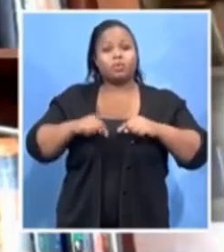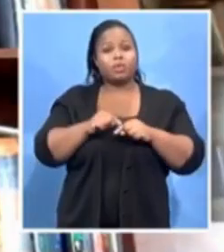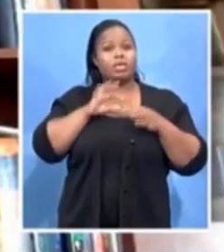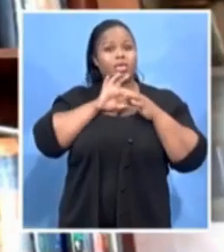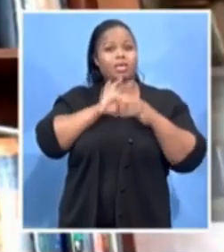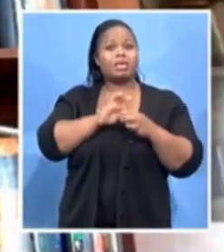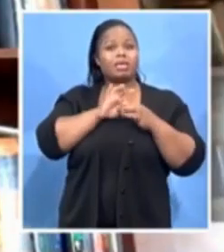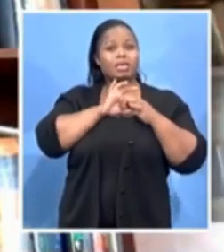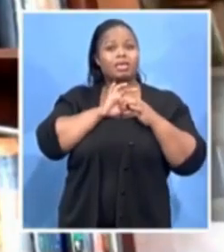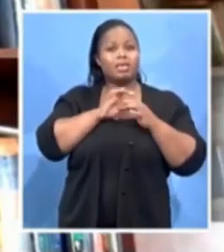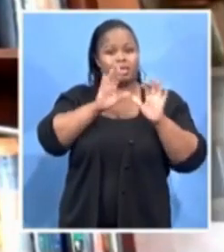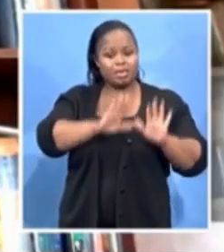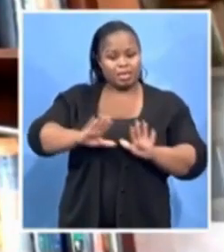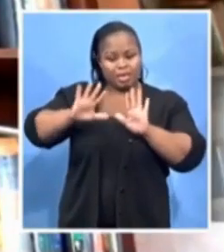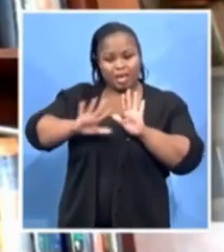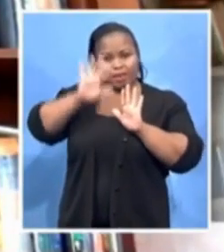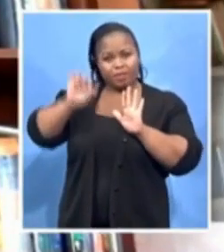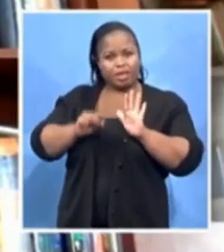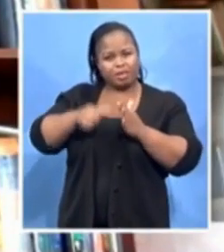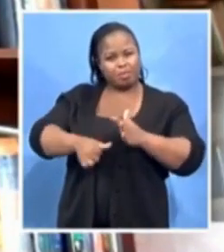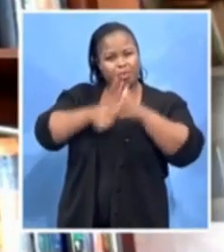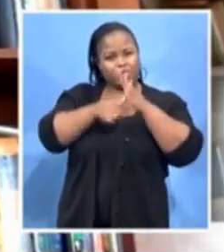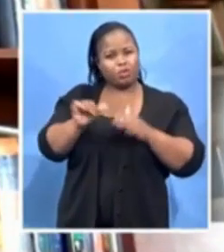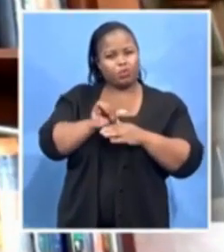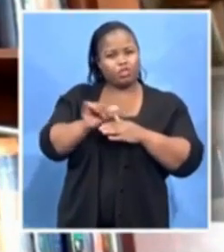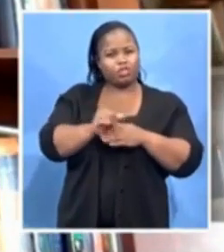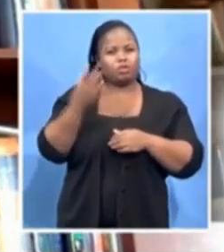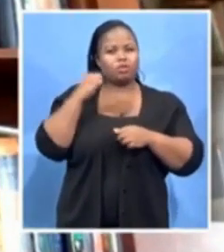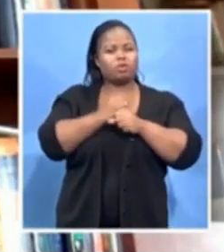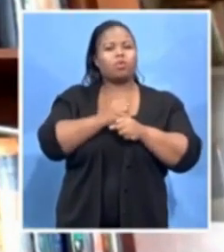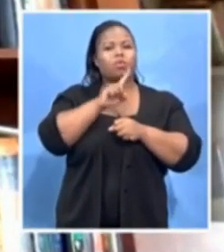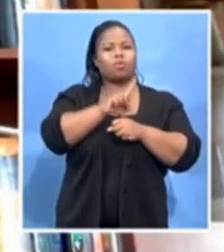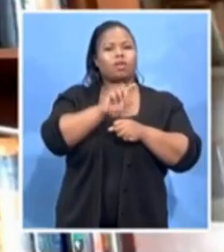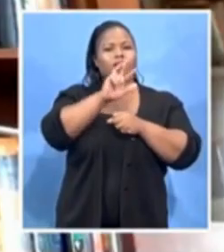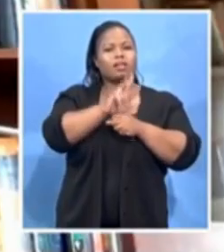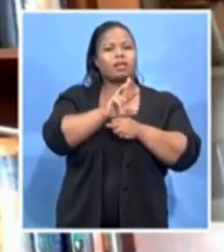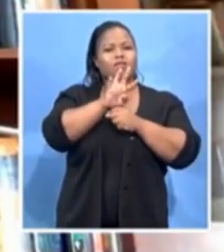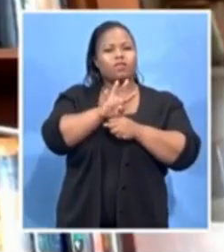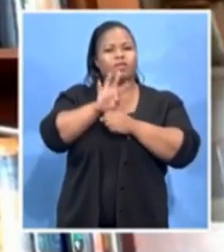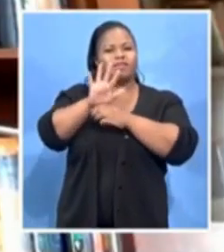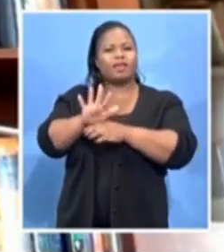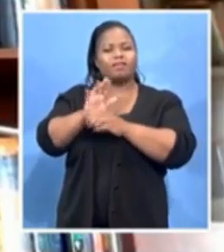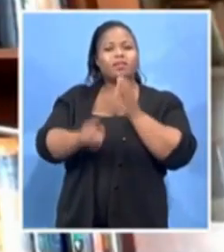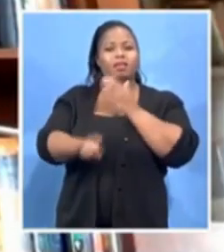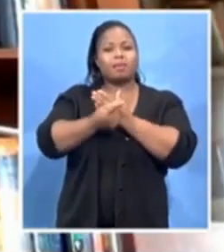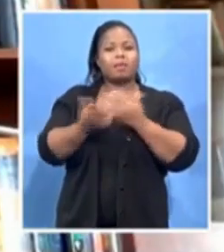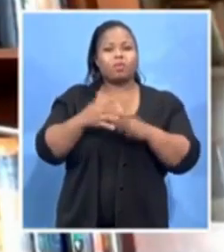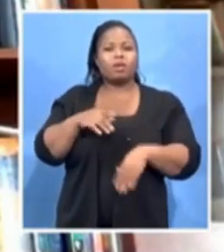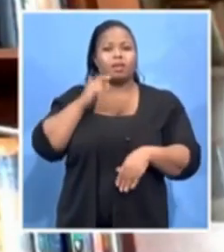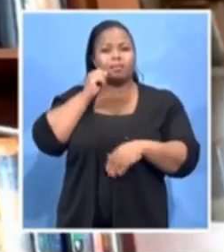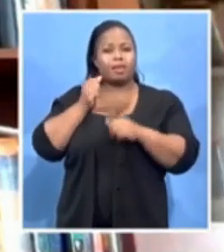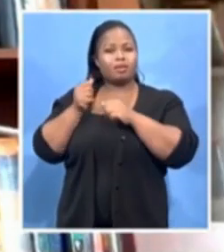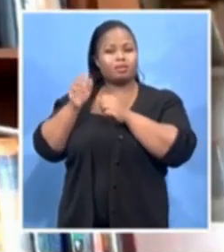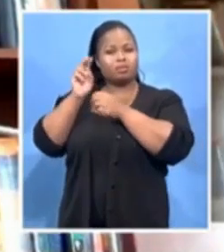Africa, was in 1945, that was held in Manchester in the United Kingdom. Why I think that that was